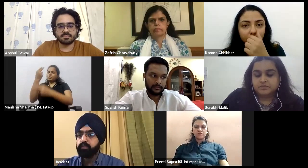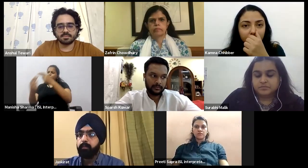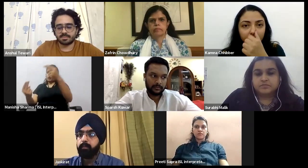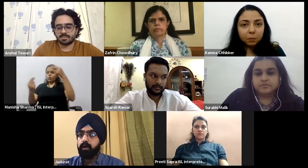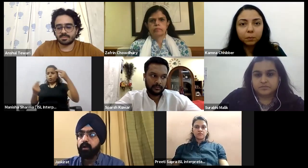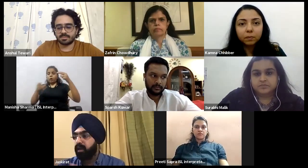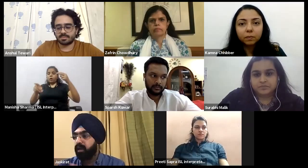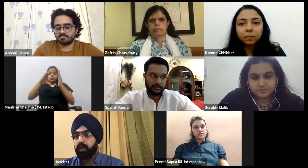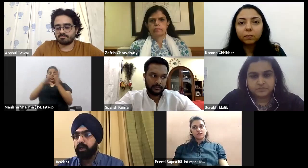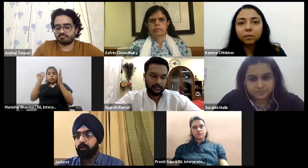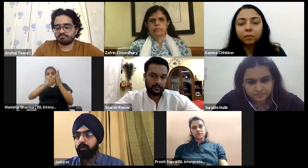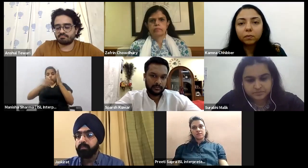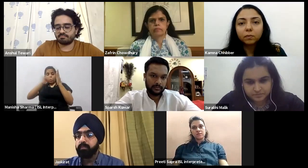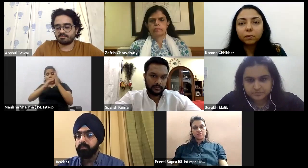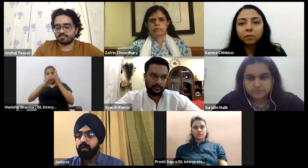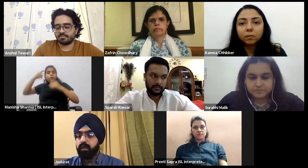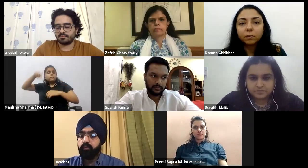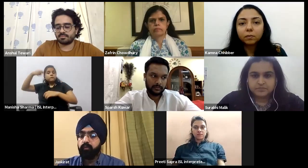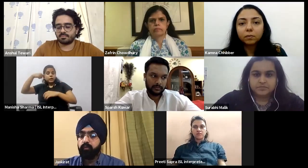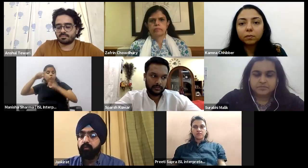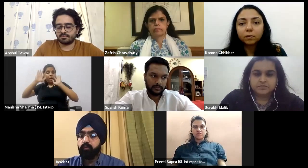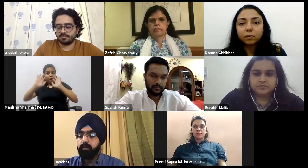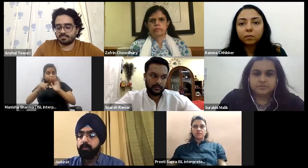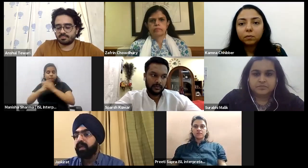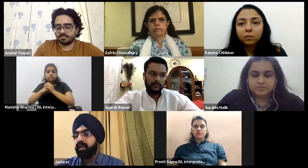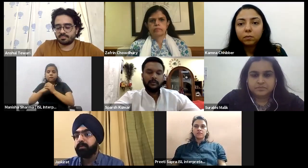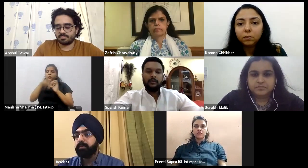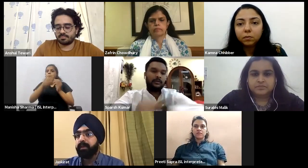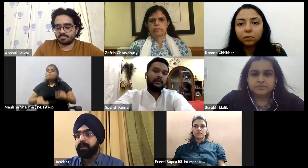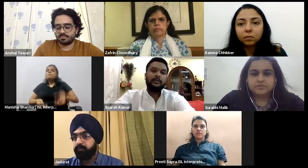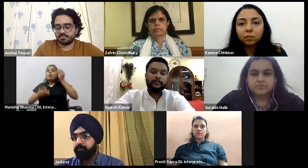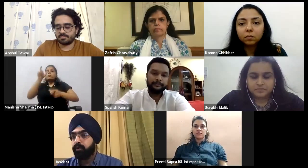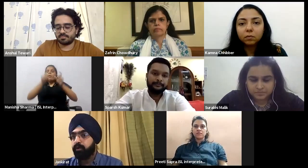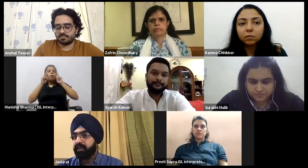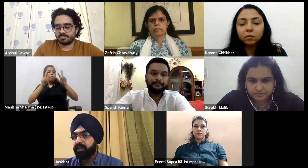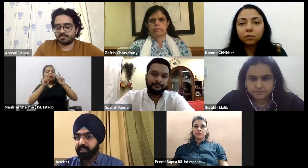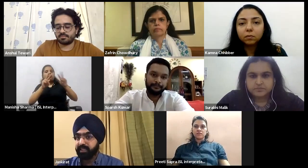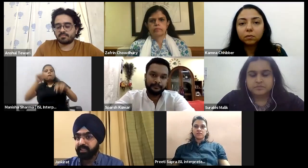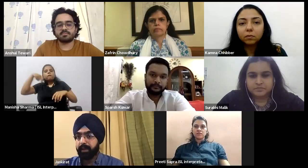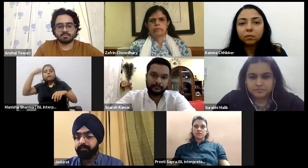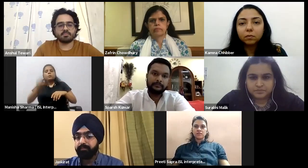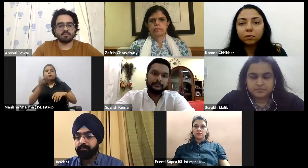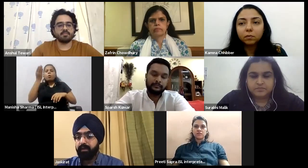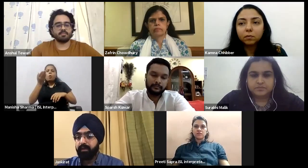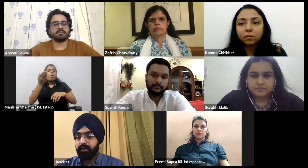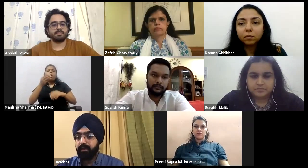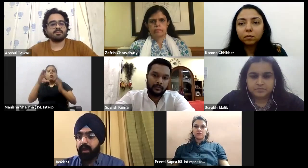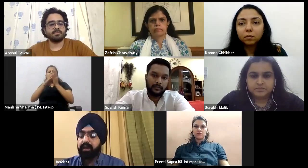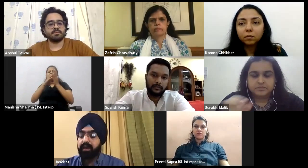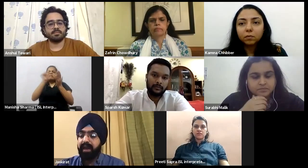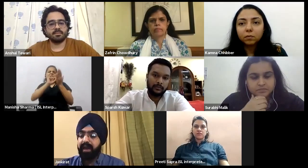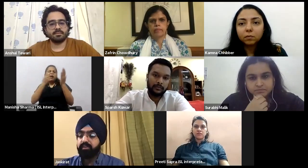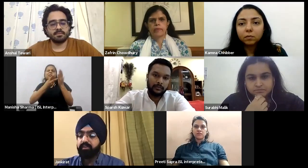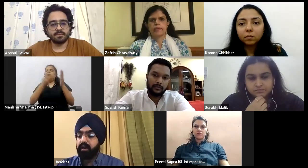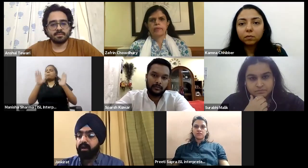text form and in the video form will see more engagement happening in the video format than in the text format. And